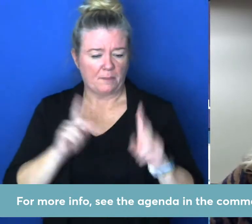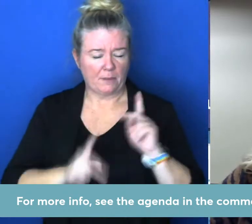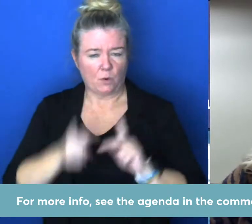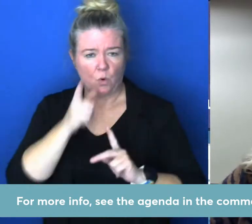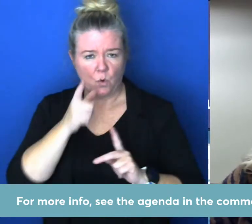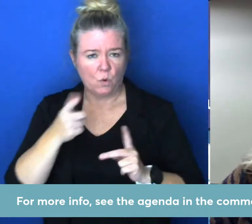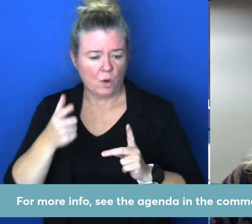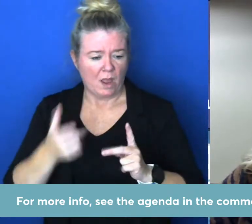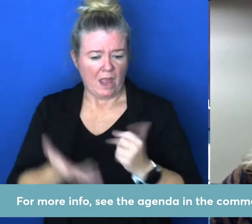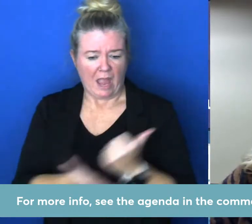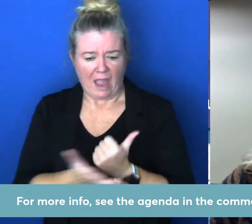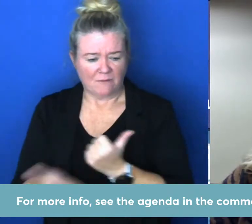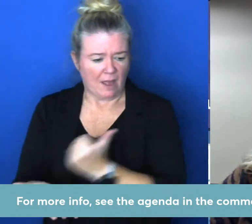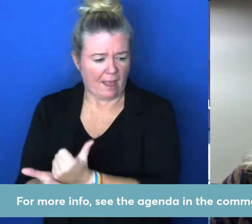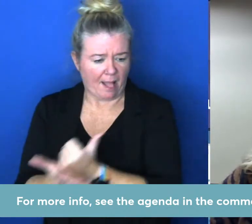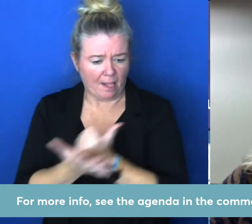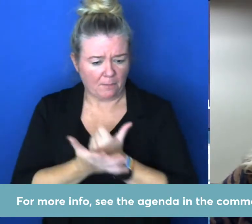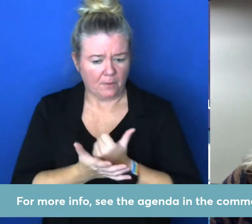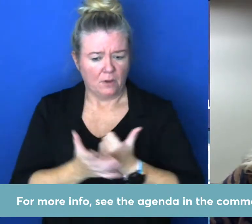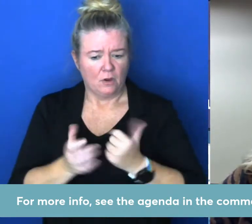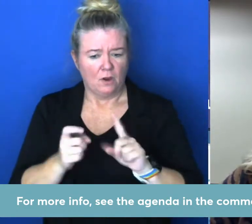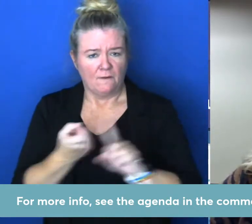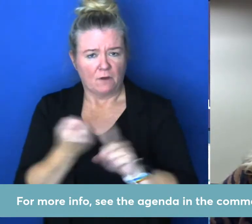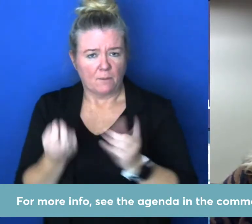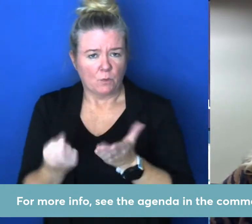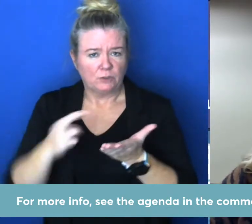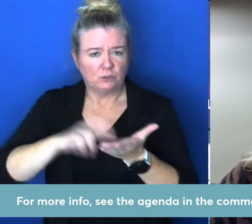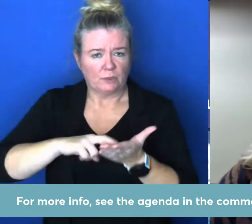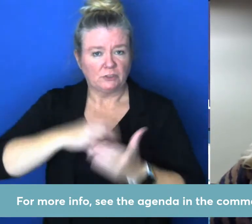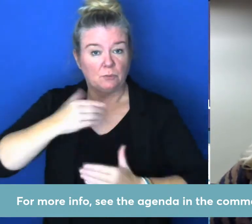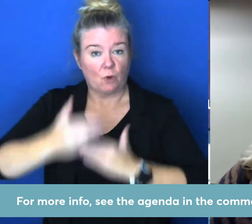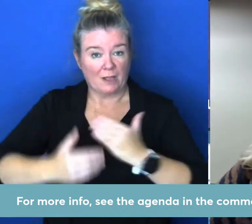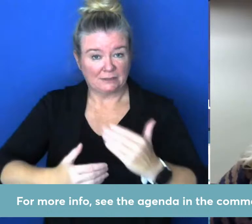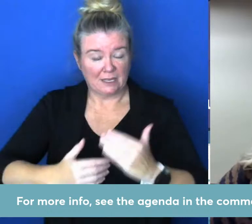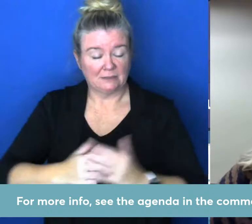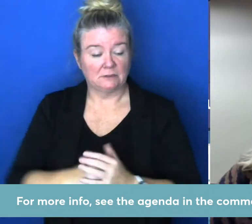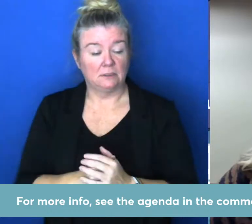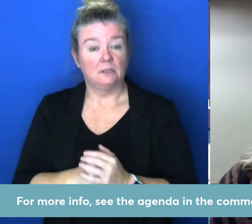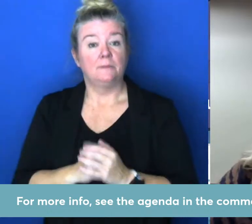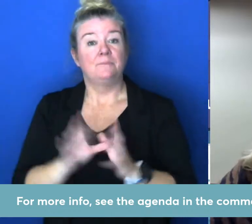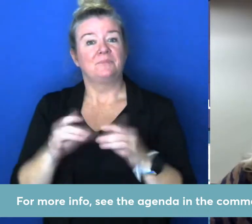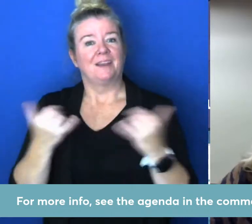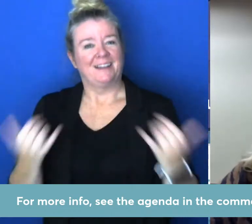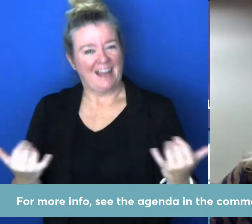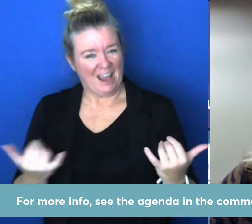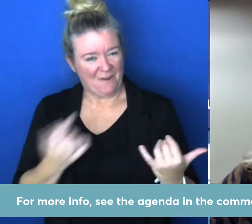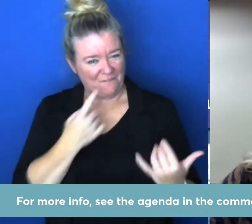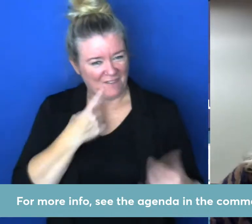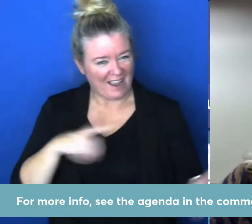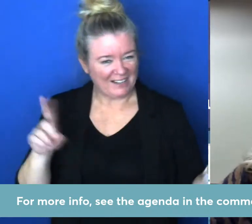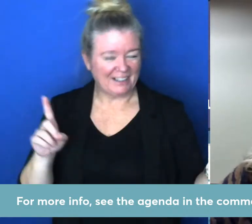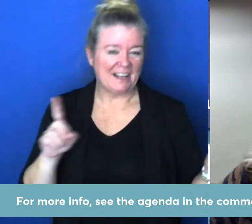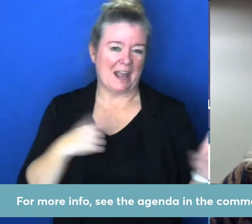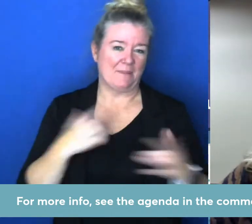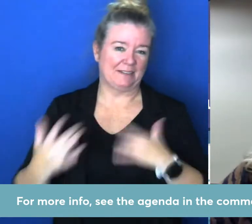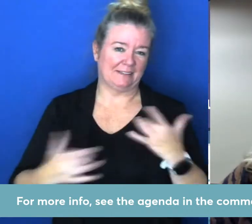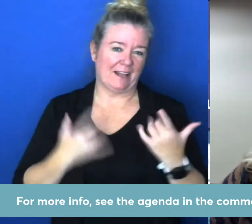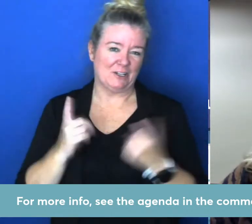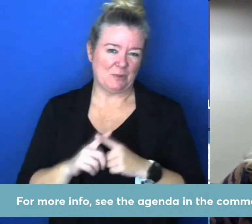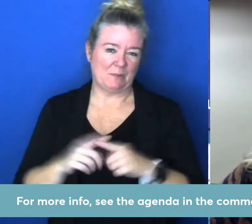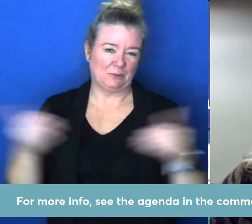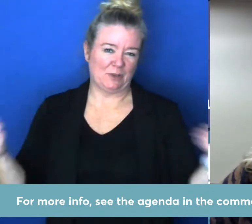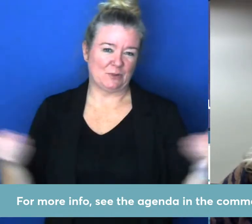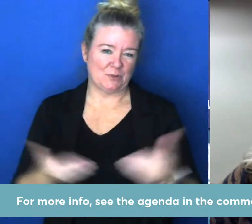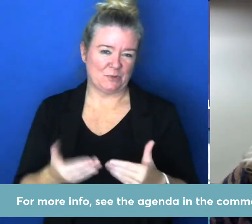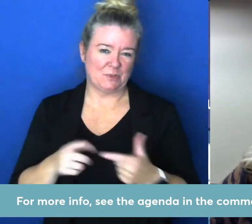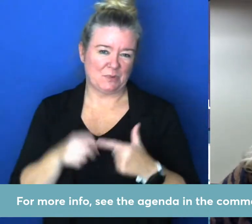who contributed to the League through the registration process. And now, finally, I'm excited to be able to